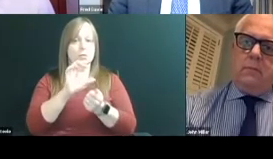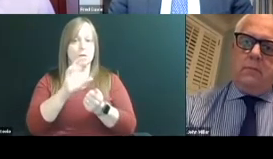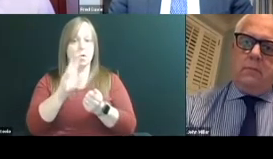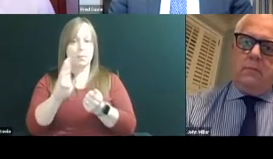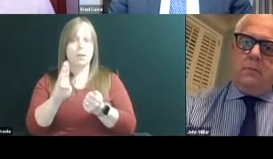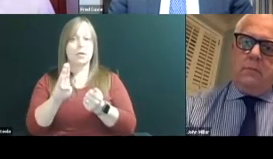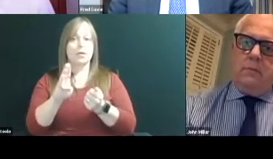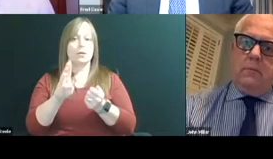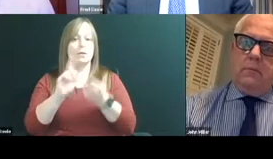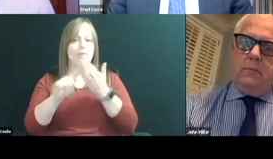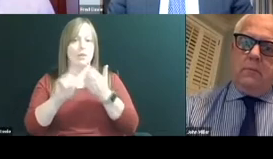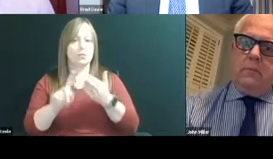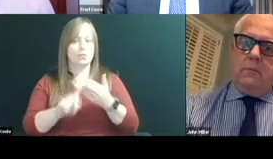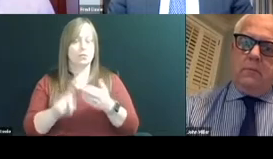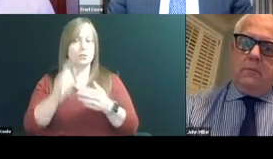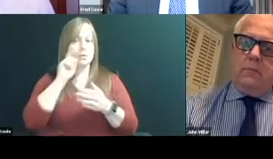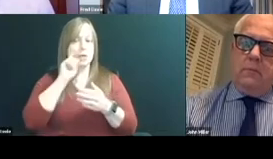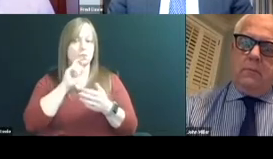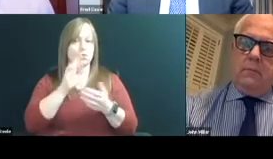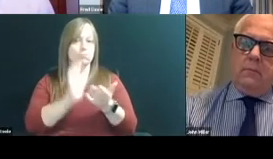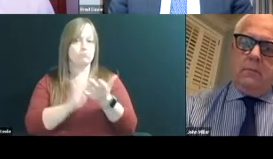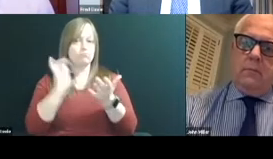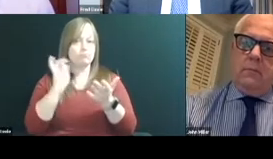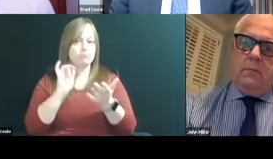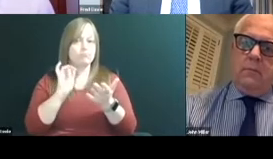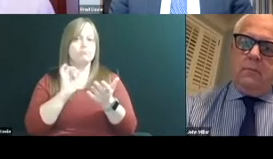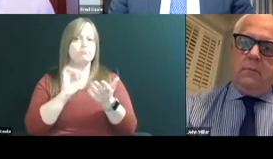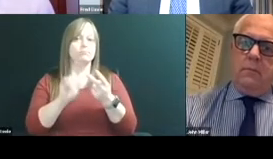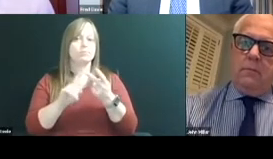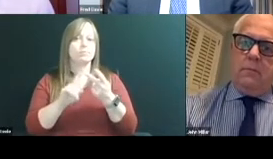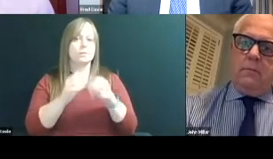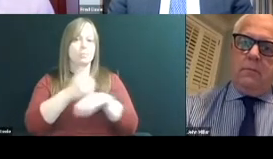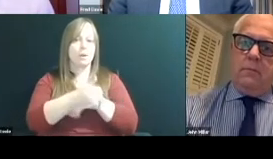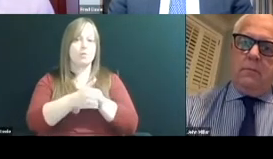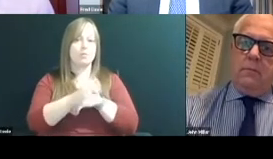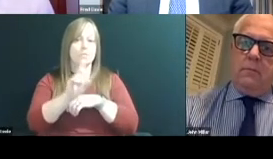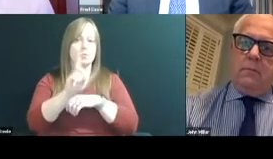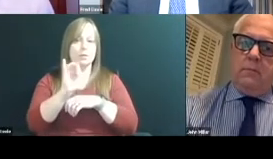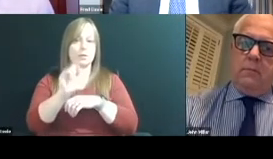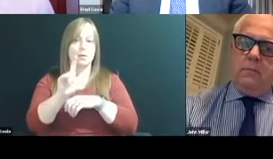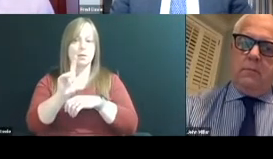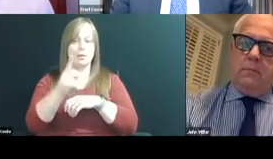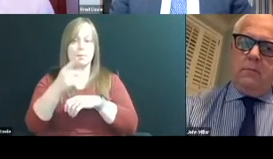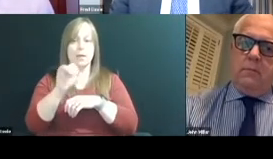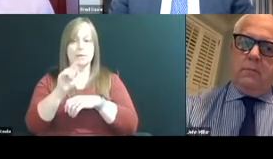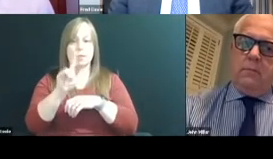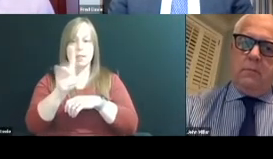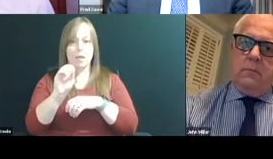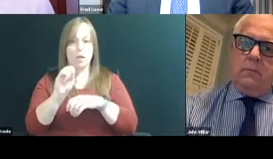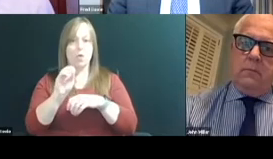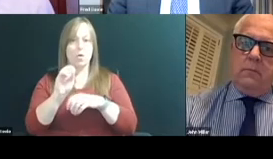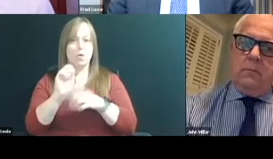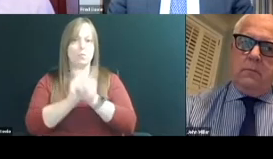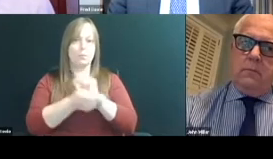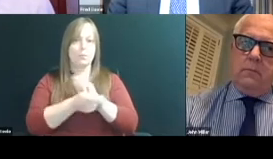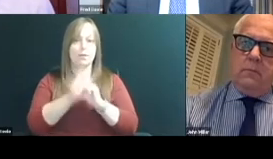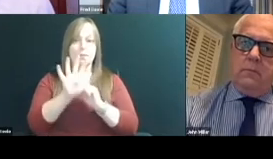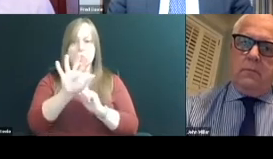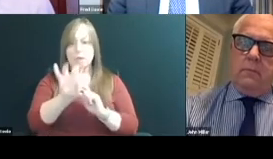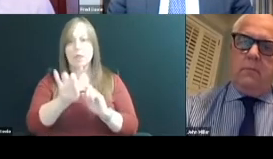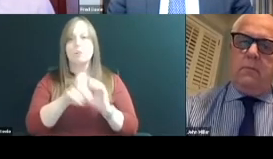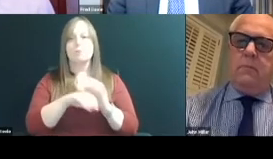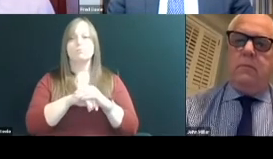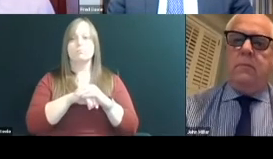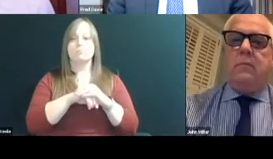CCRB's investigation into sexual misconduct, the prosecution of Daniel Pantaleo, repeal of 50A,